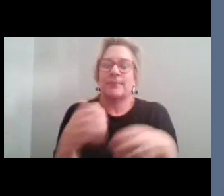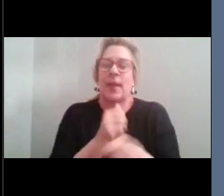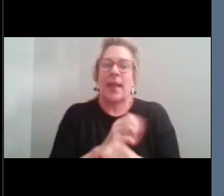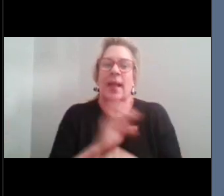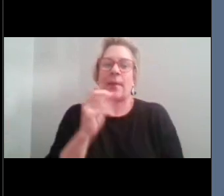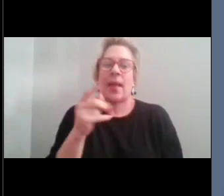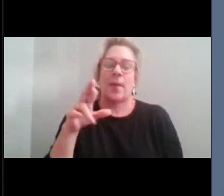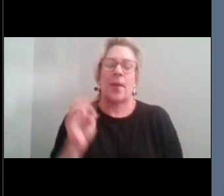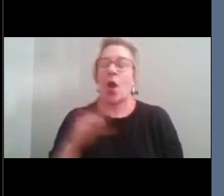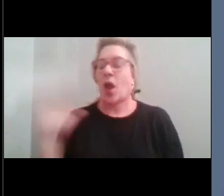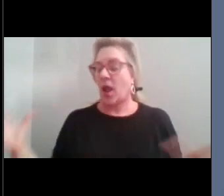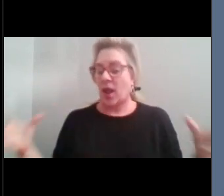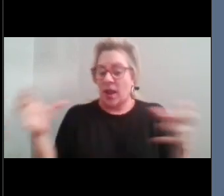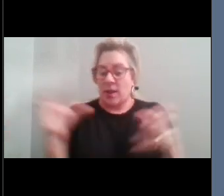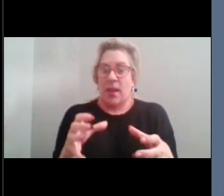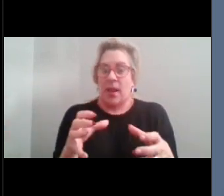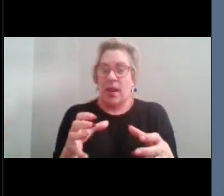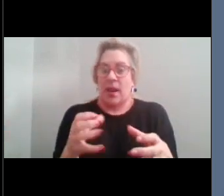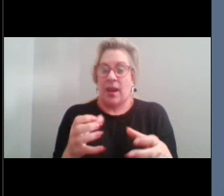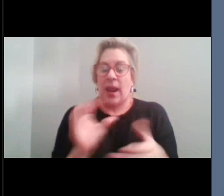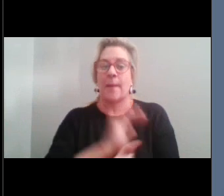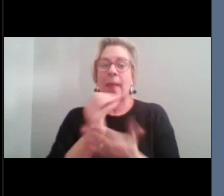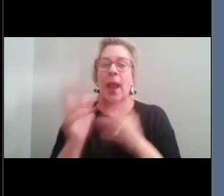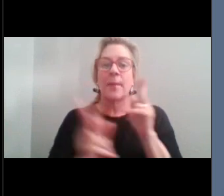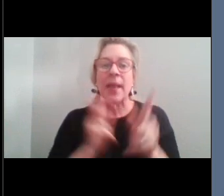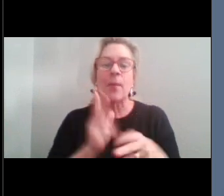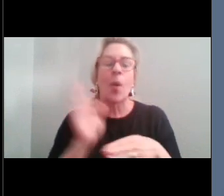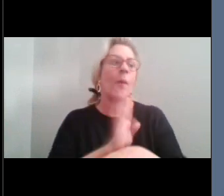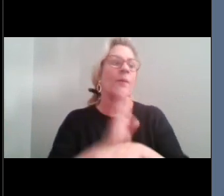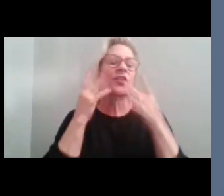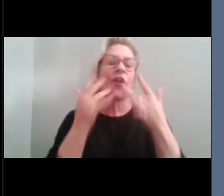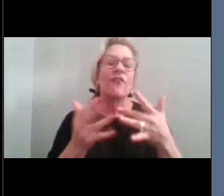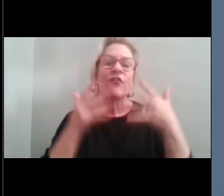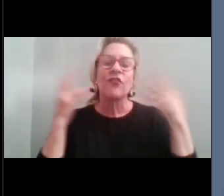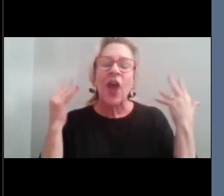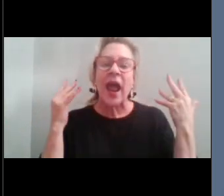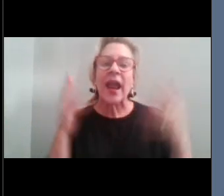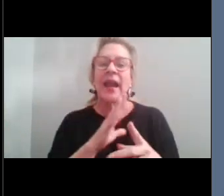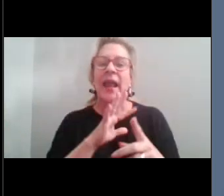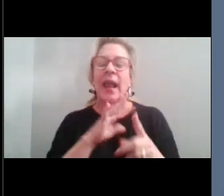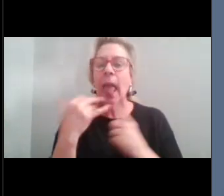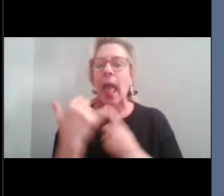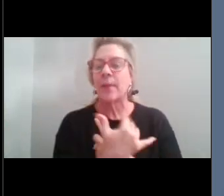Our combined populations, business-friendly climate, and our geographic boundaries